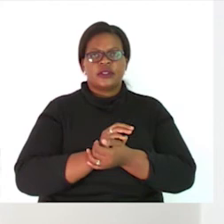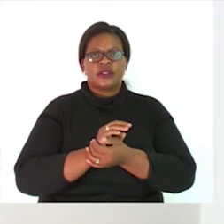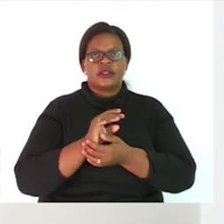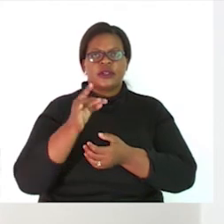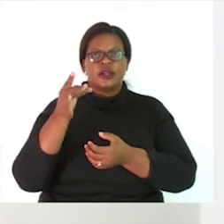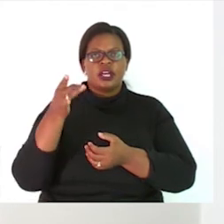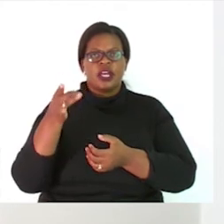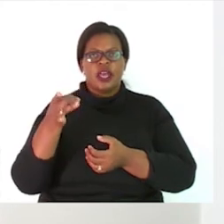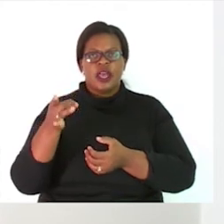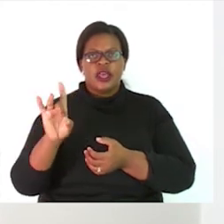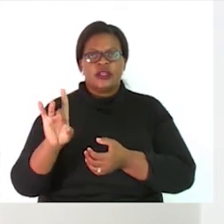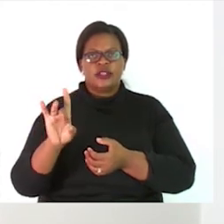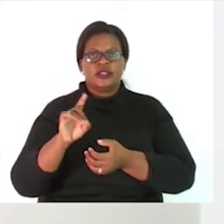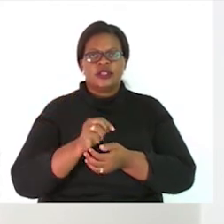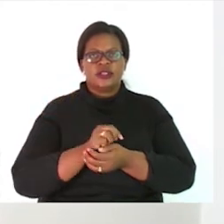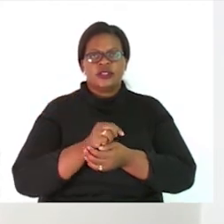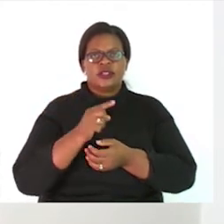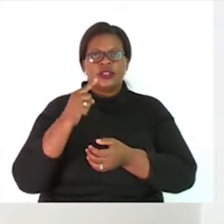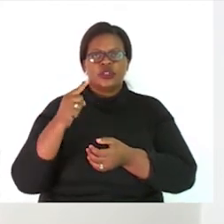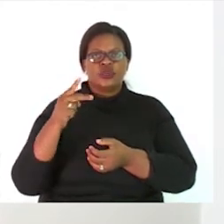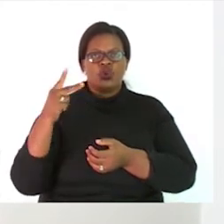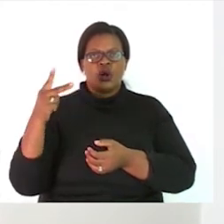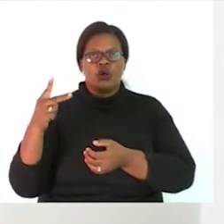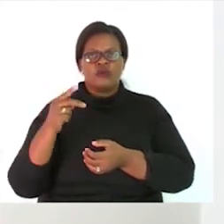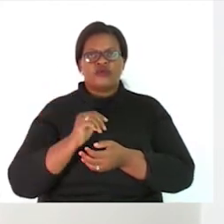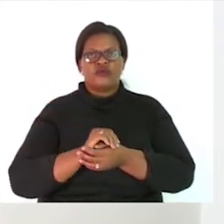6, 8,